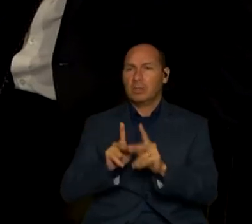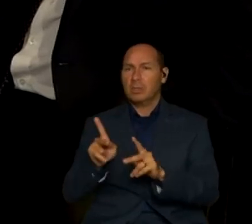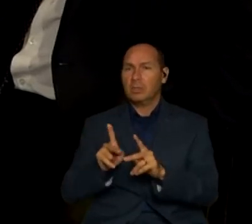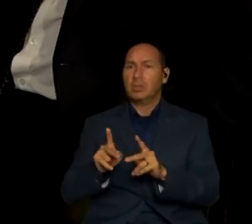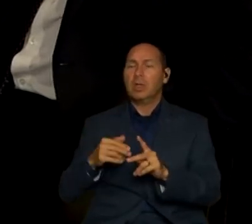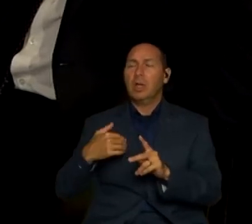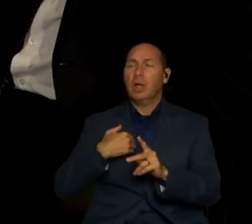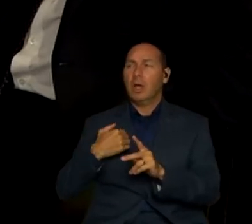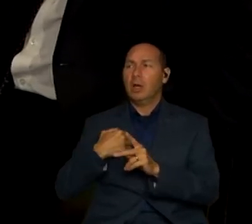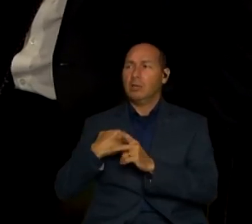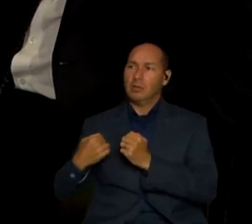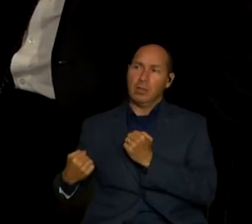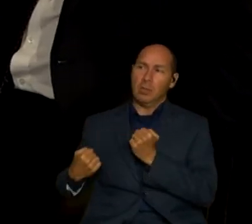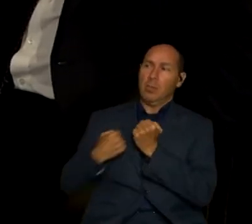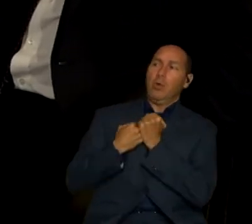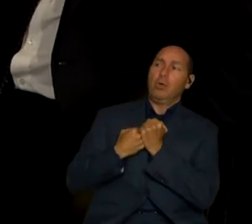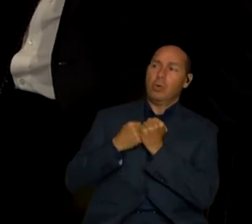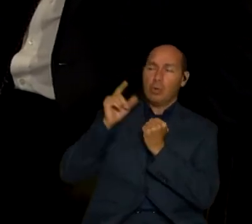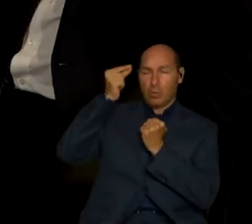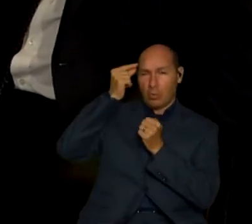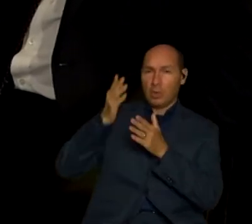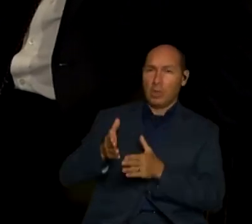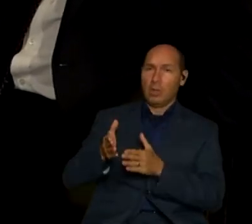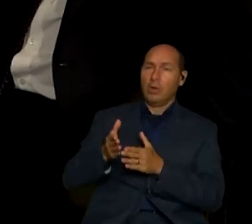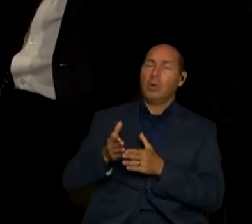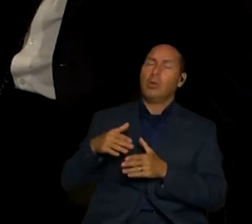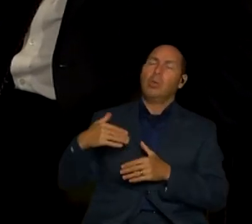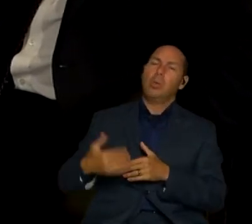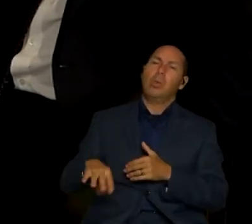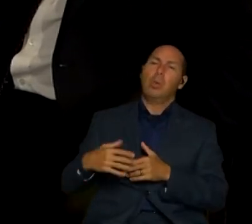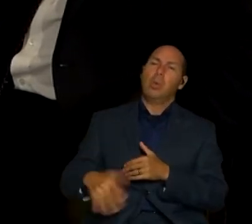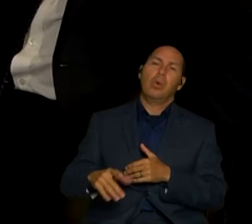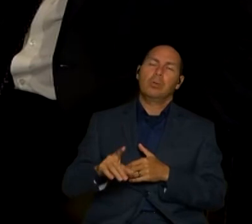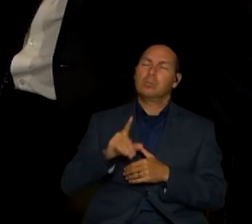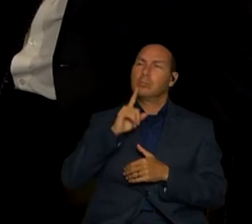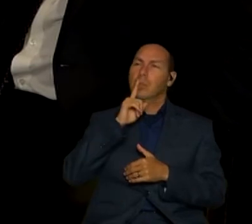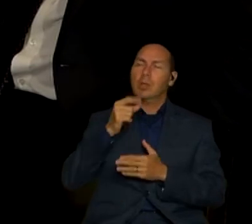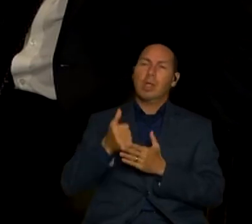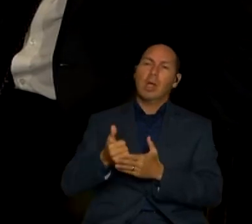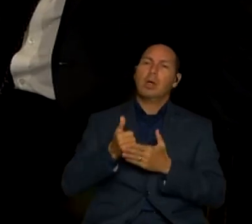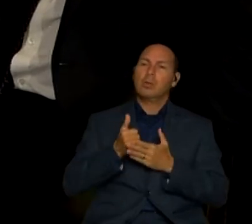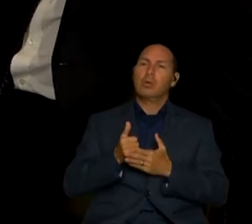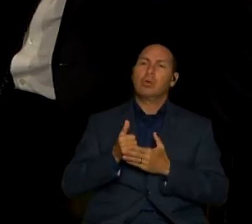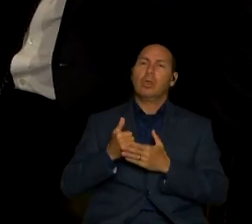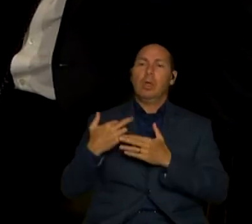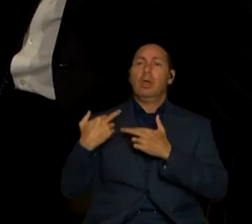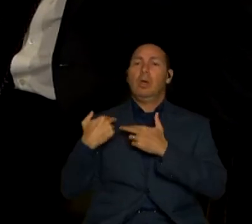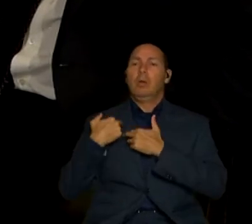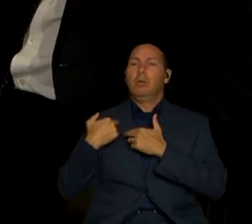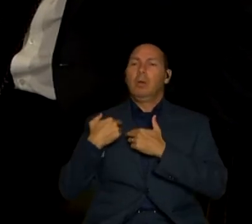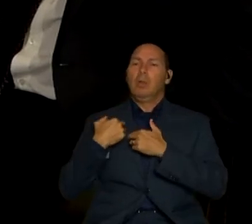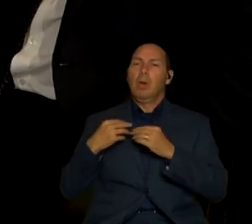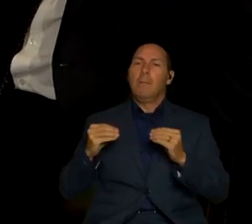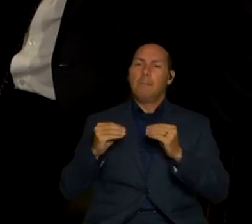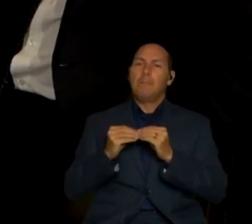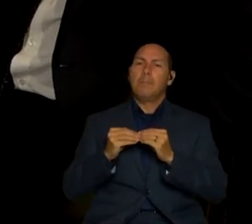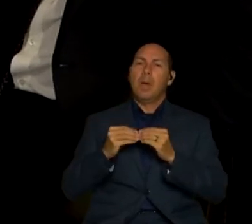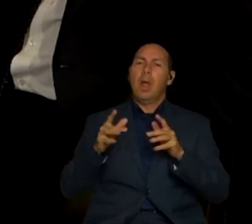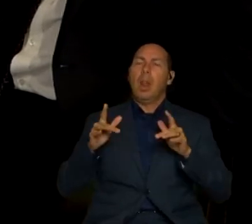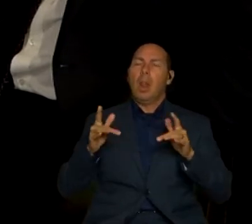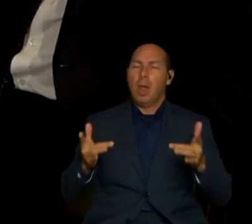or the backup from a governor, it's something that actually simplifies this. And that's something that I